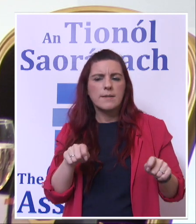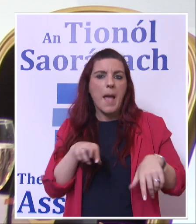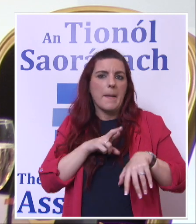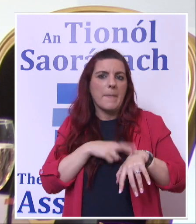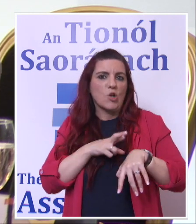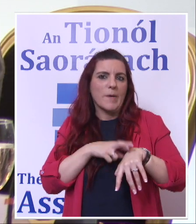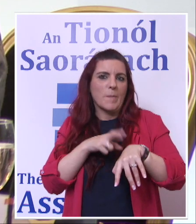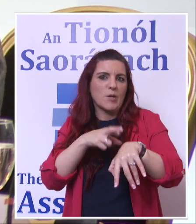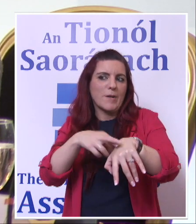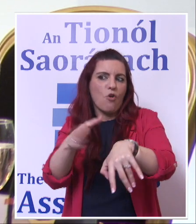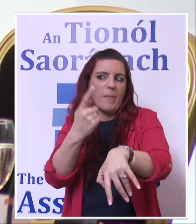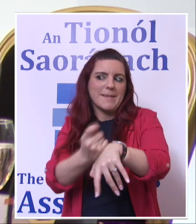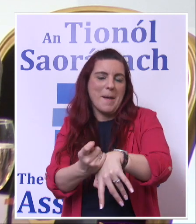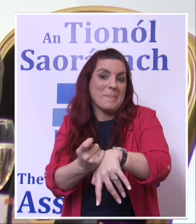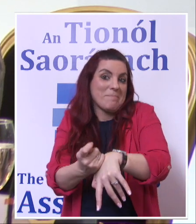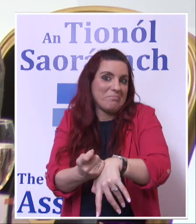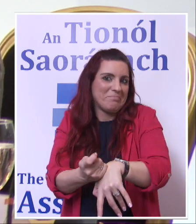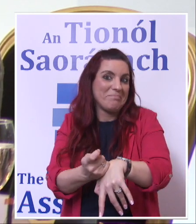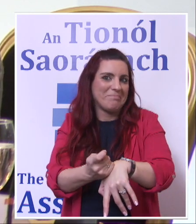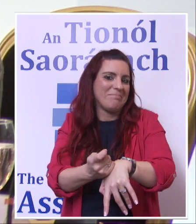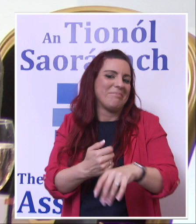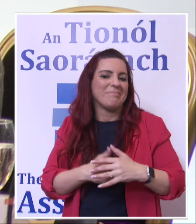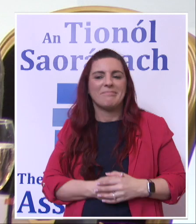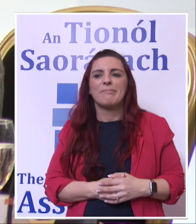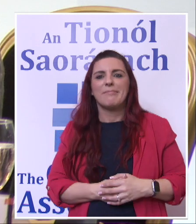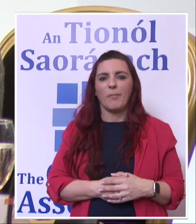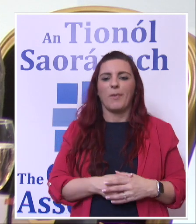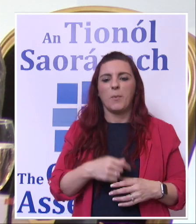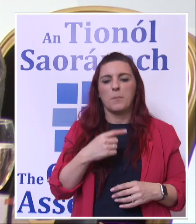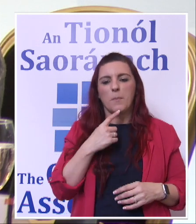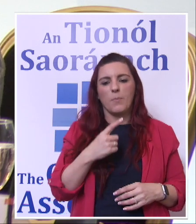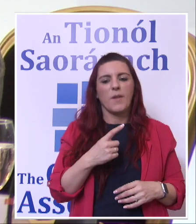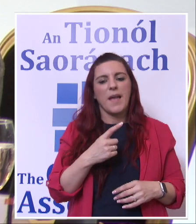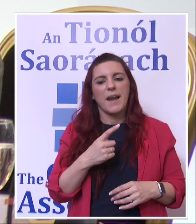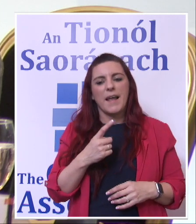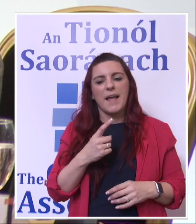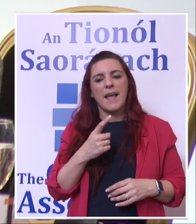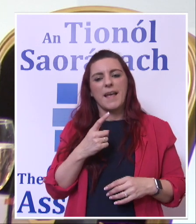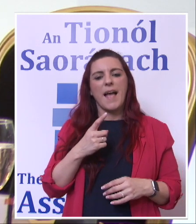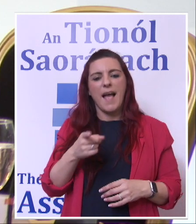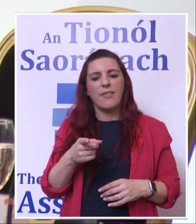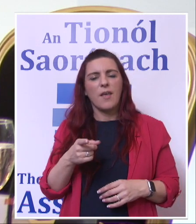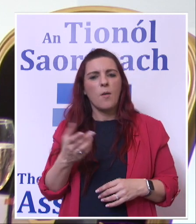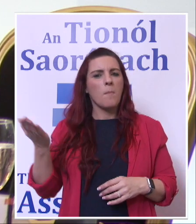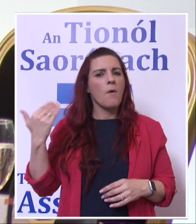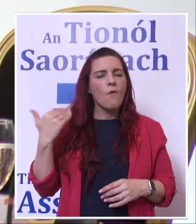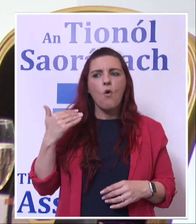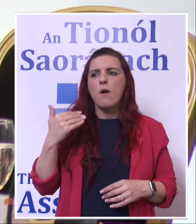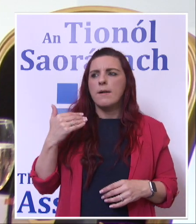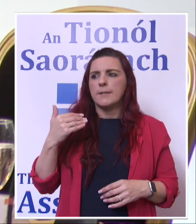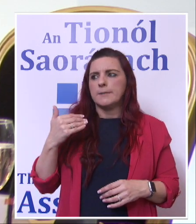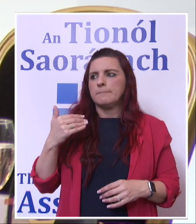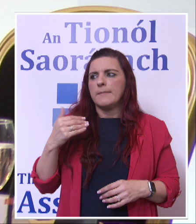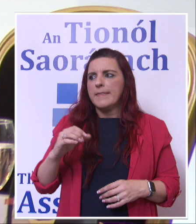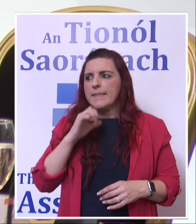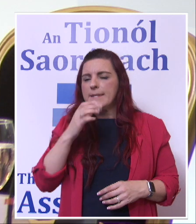Yeah. And I think that is true. And also, there used to be a culture